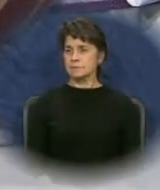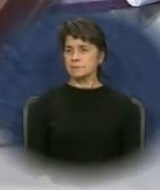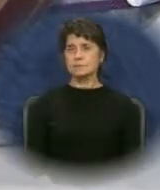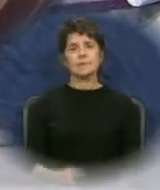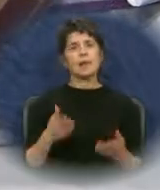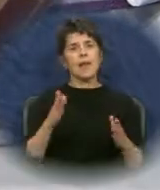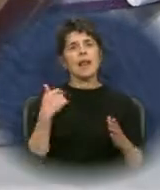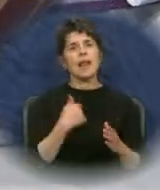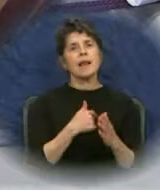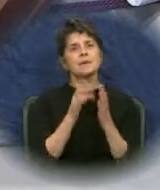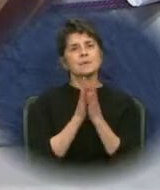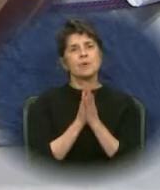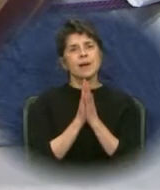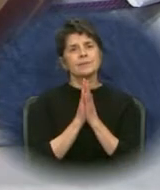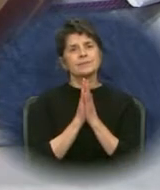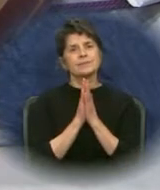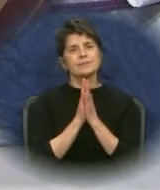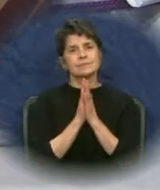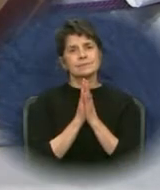Let us pray.